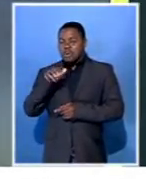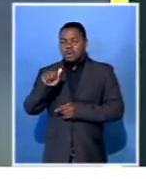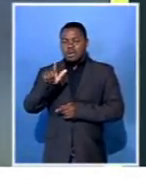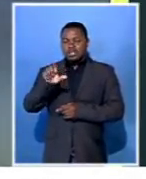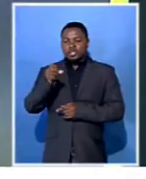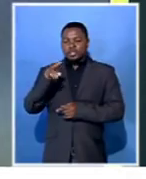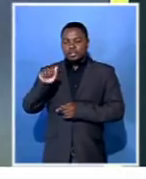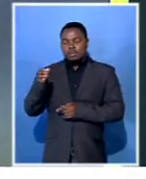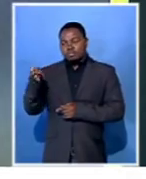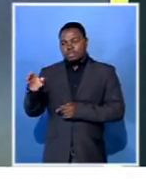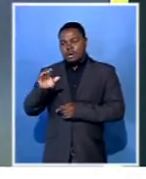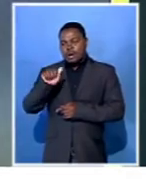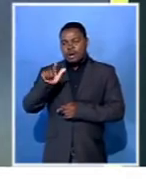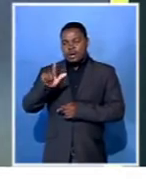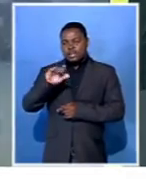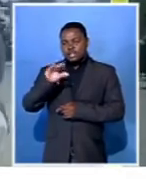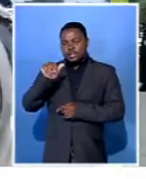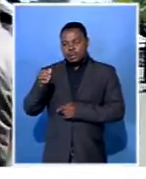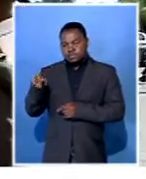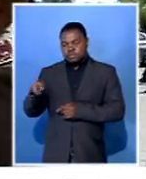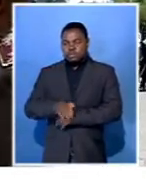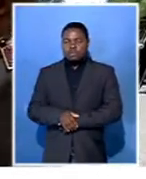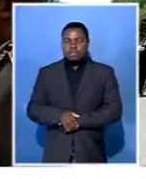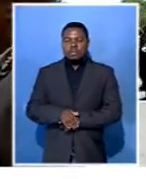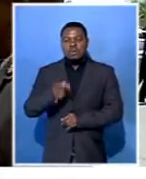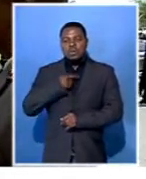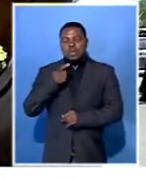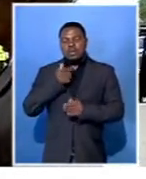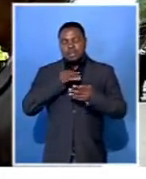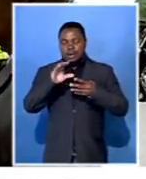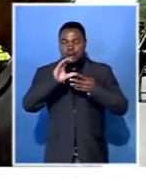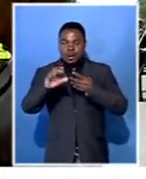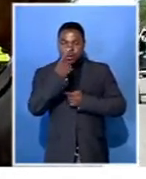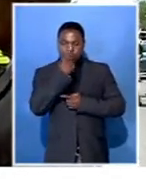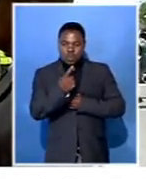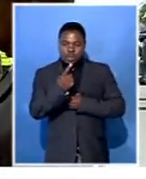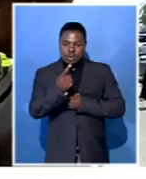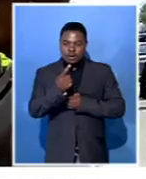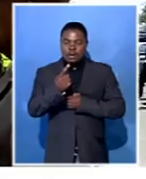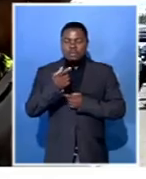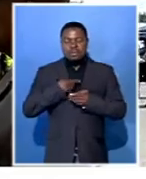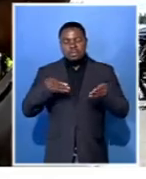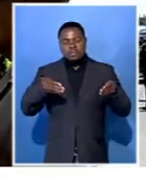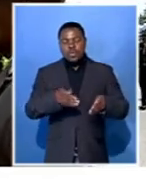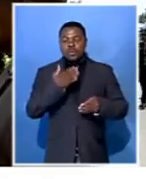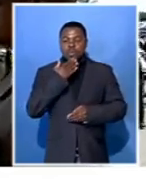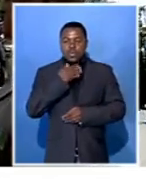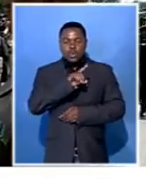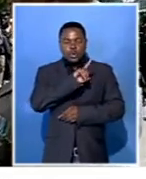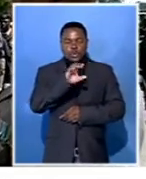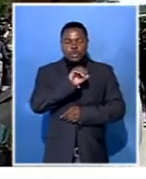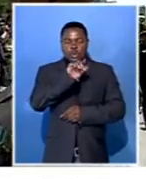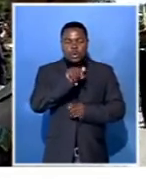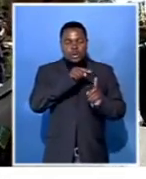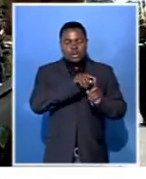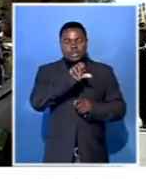morning, we've been broadcasting this Category 1 official funeral of the late Dr. Cde Zola